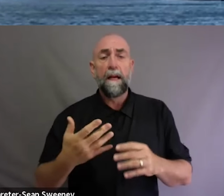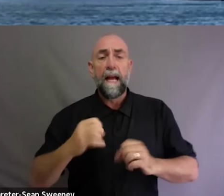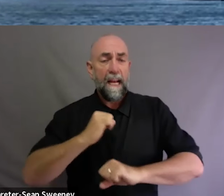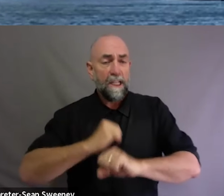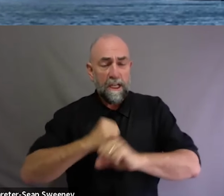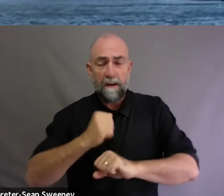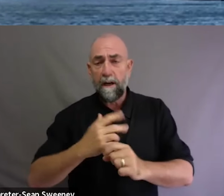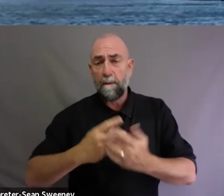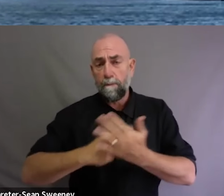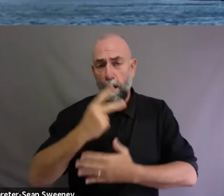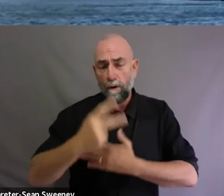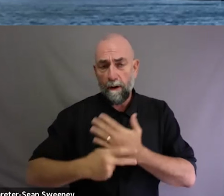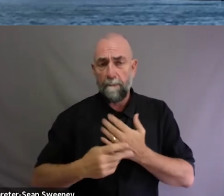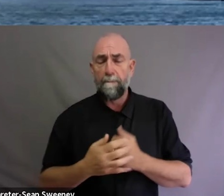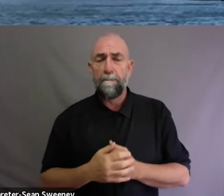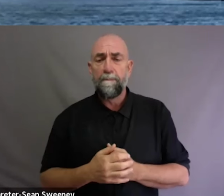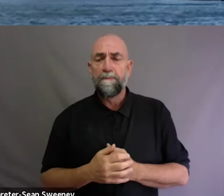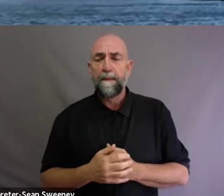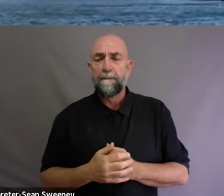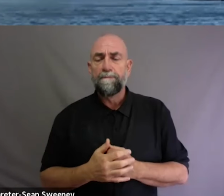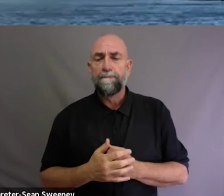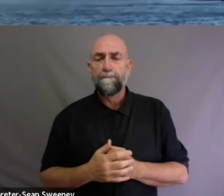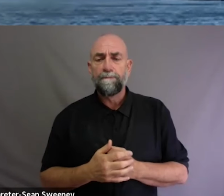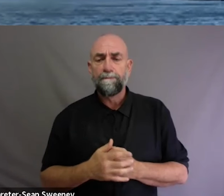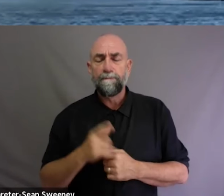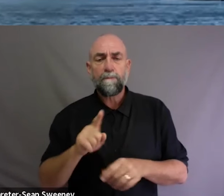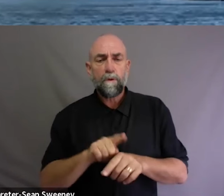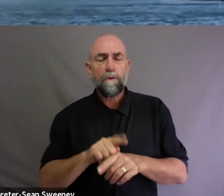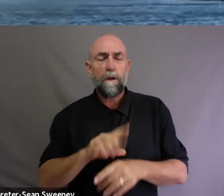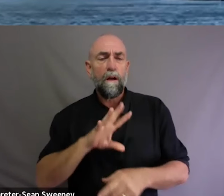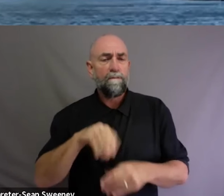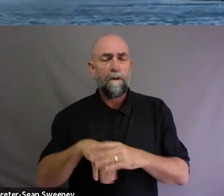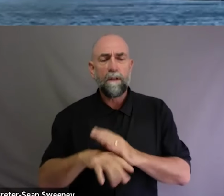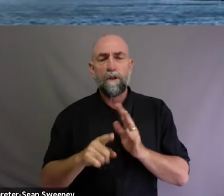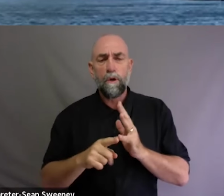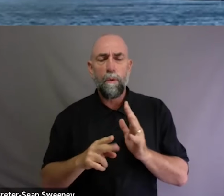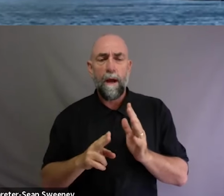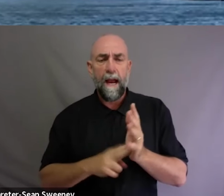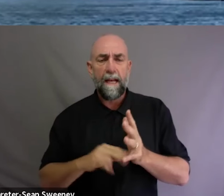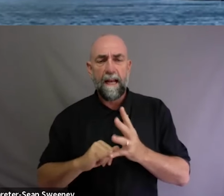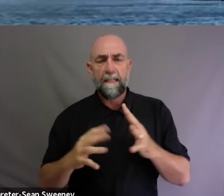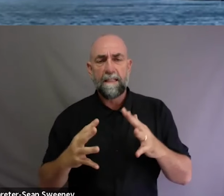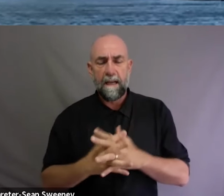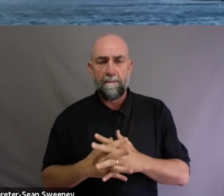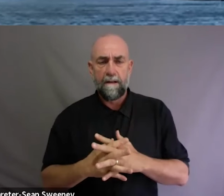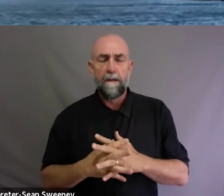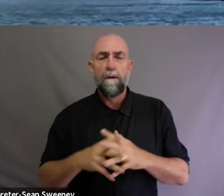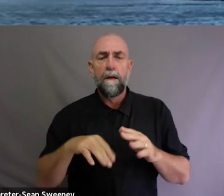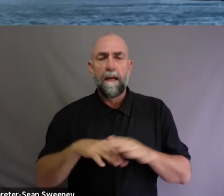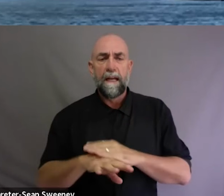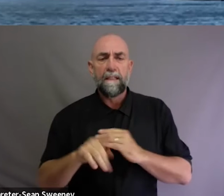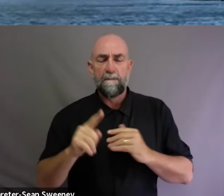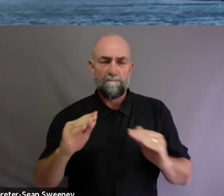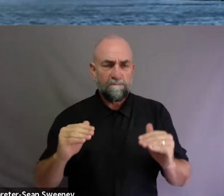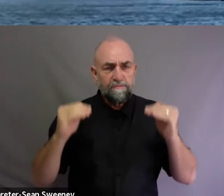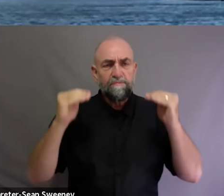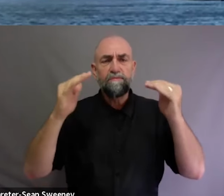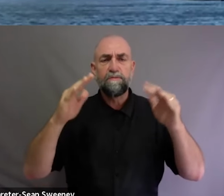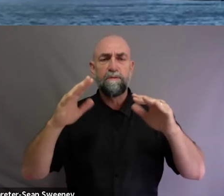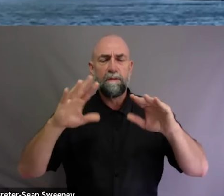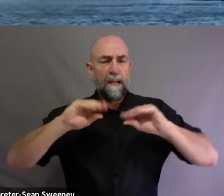Engineering. She's also a fellow of the UNSW Scientia Education Academy, a senior fellow of the Higher